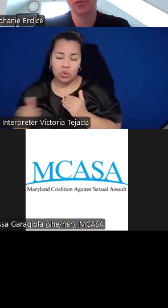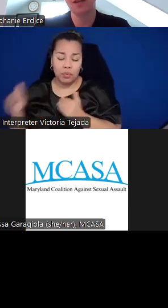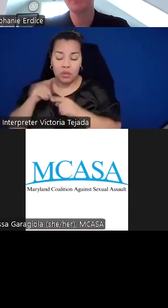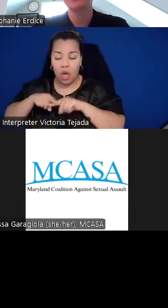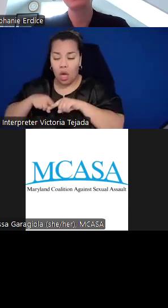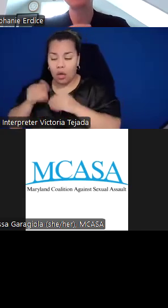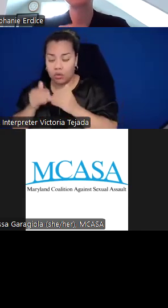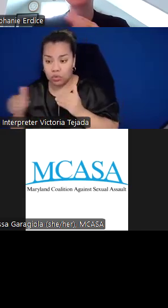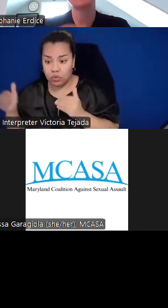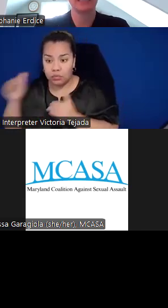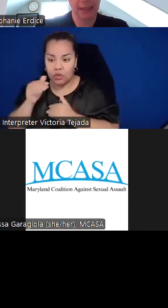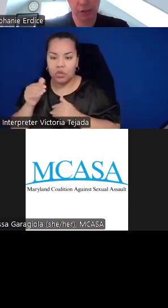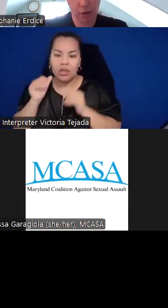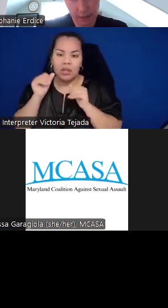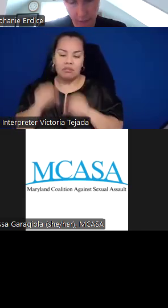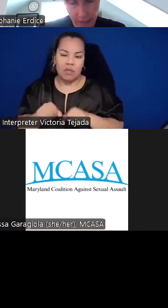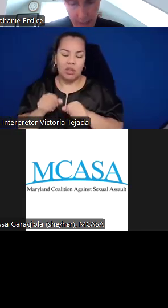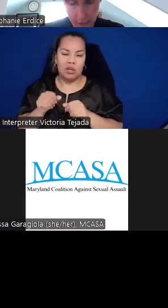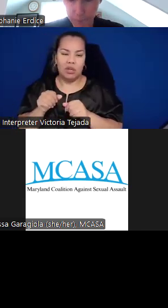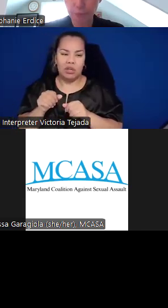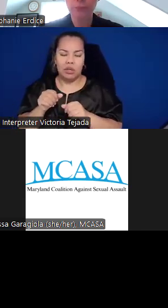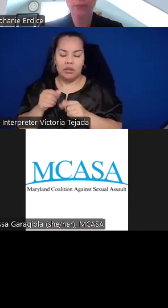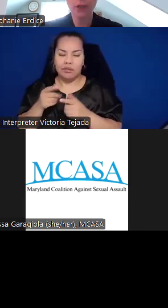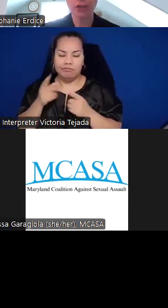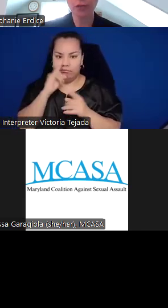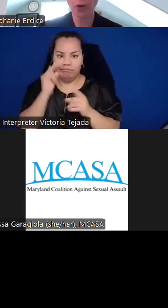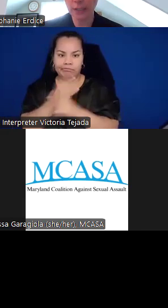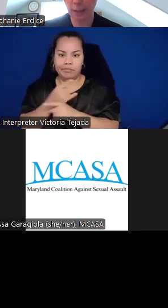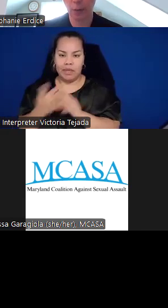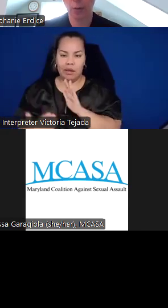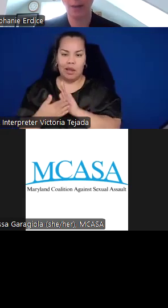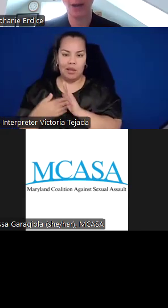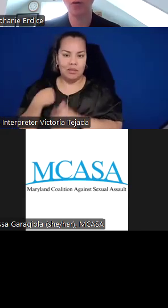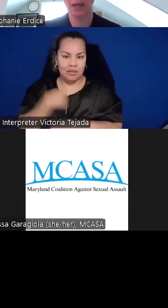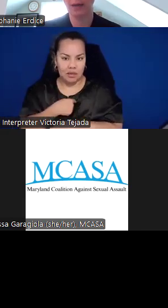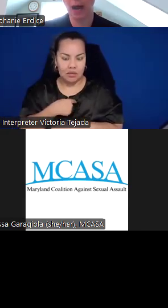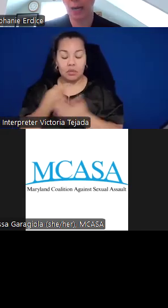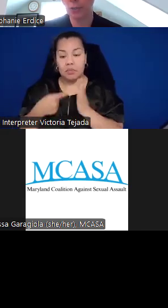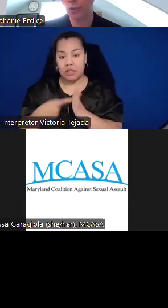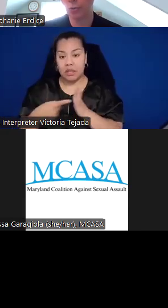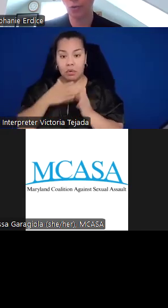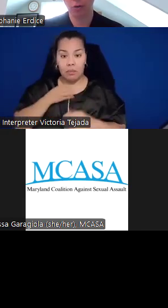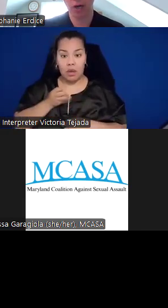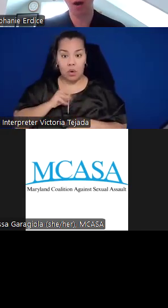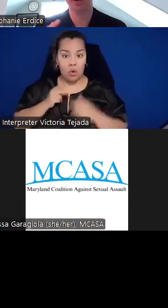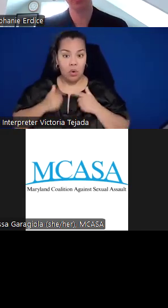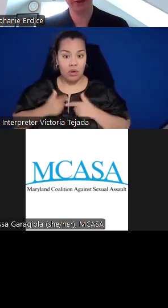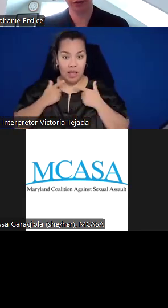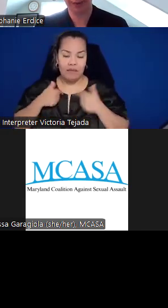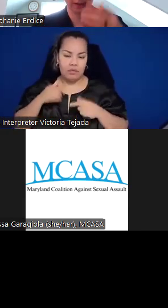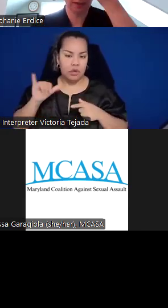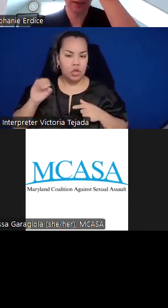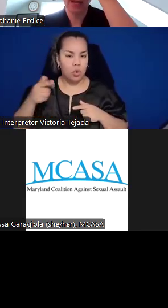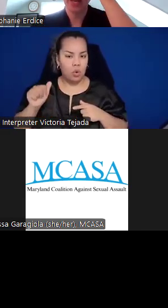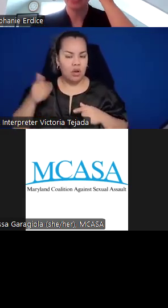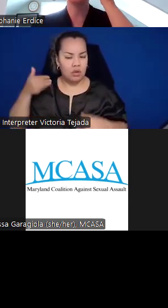or self-soothing, they could work against our self-care. And so, for example, in my own life, I do yoga on a